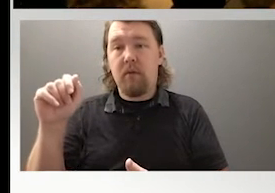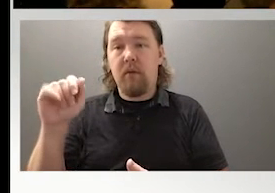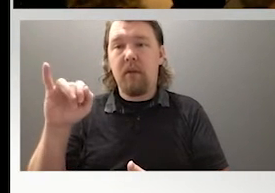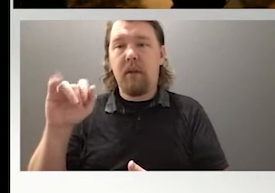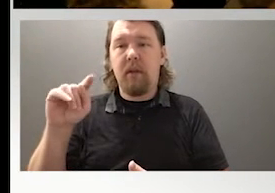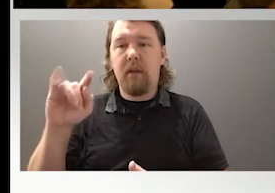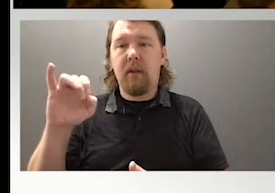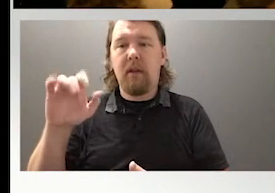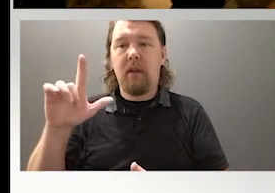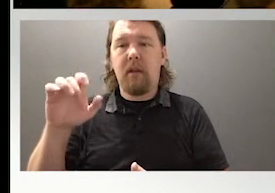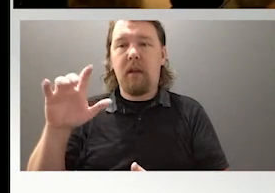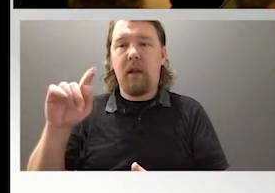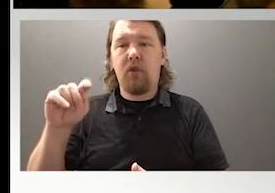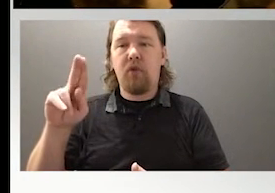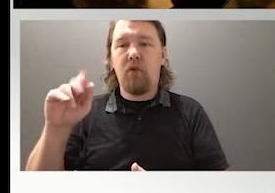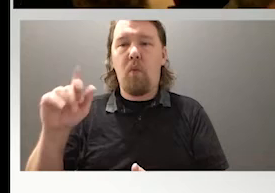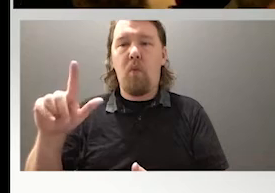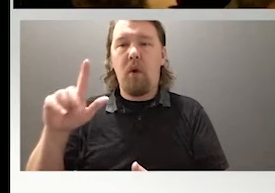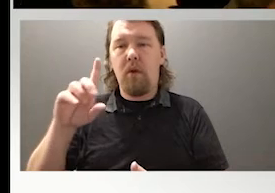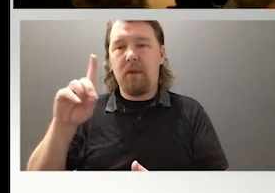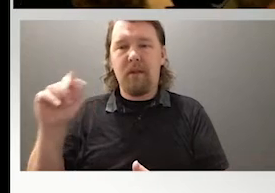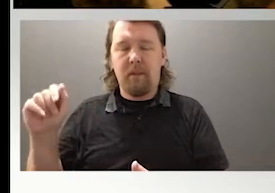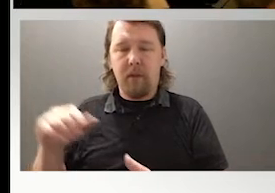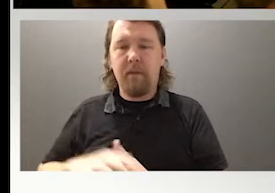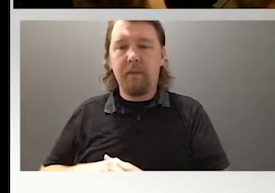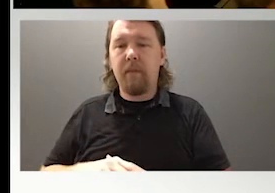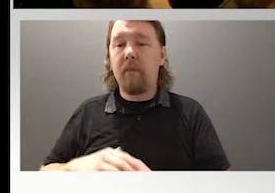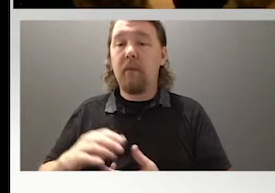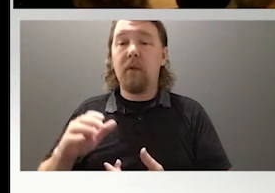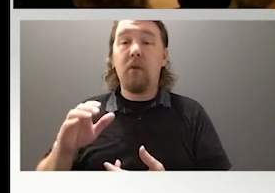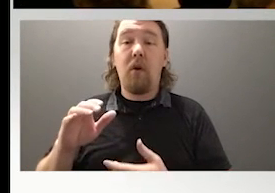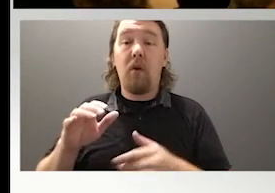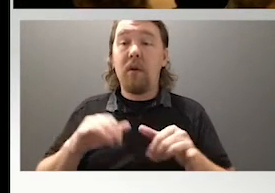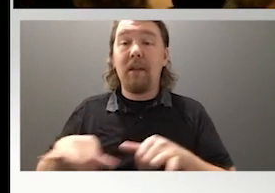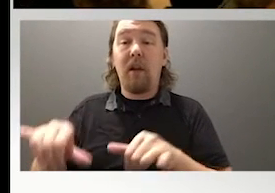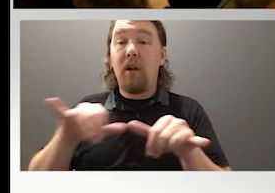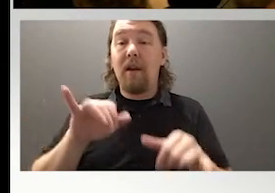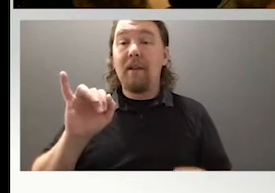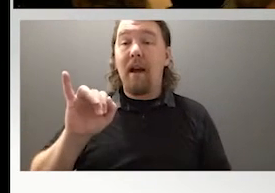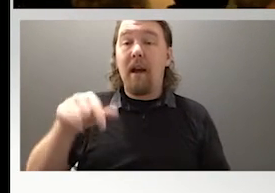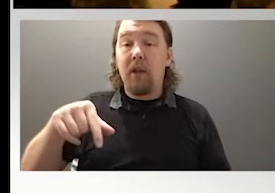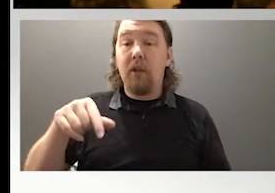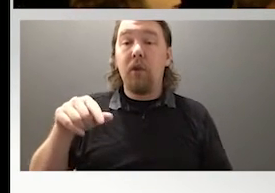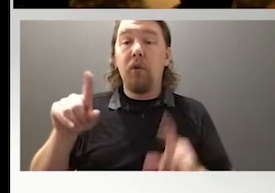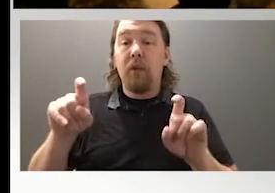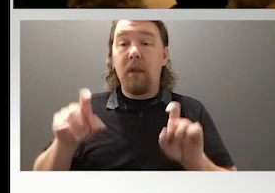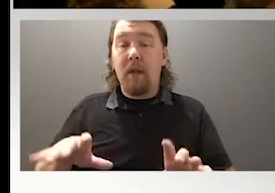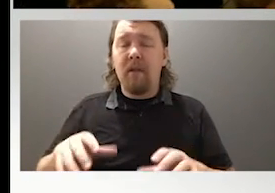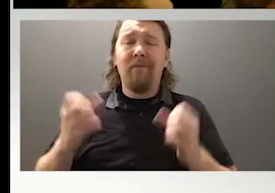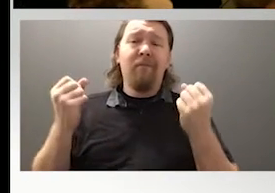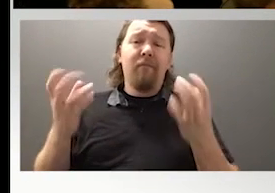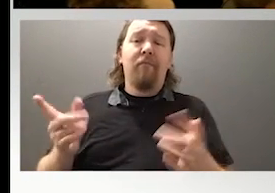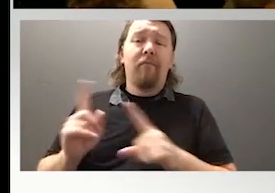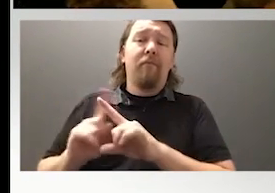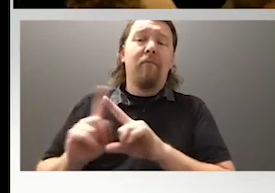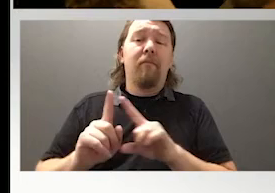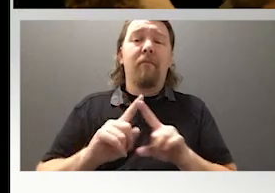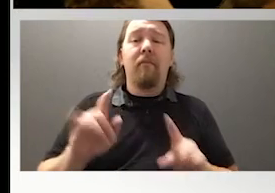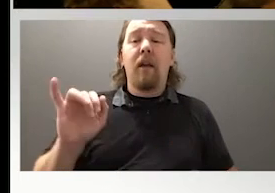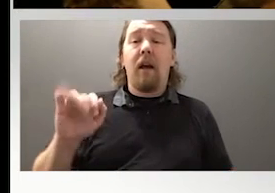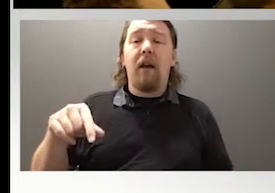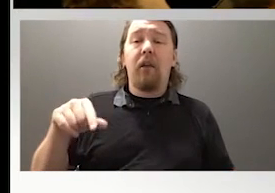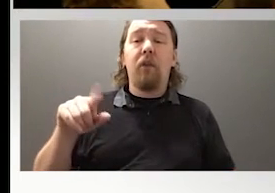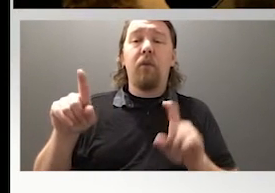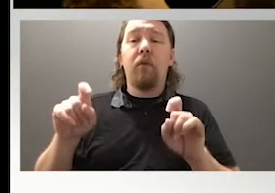the list that you see in front of you. So standardized IQ tests. There are many different types of